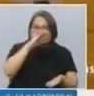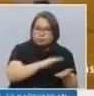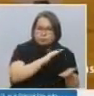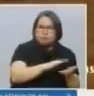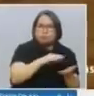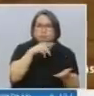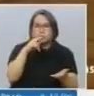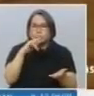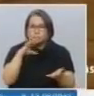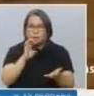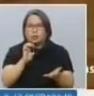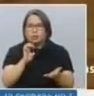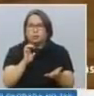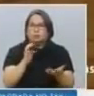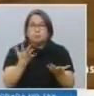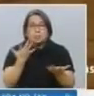of rice by